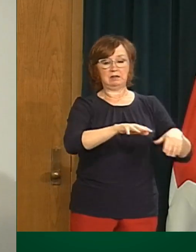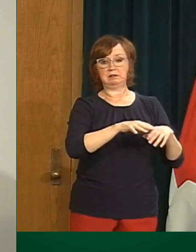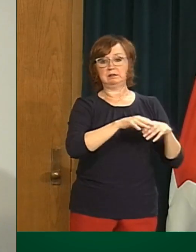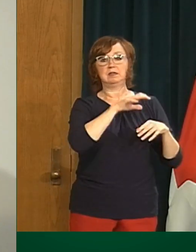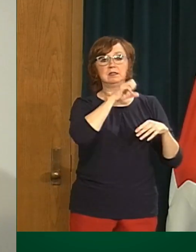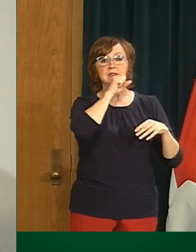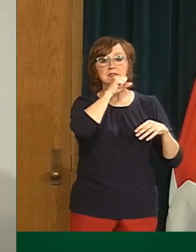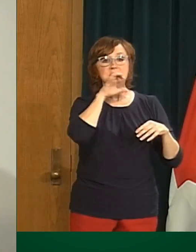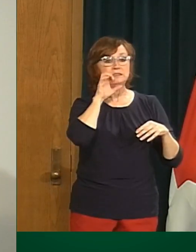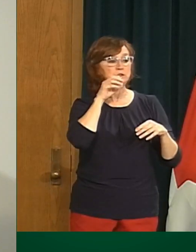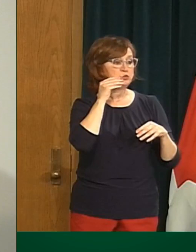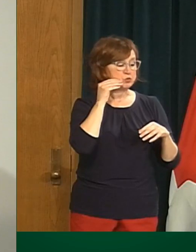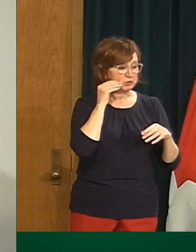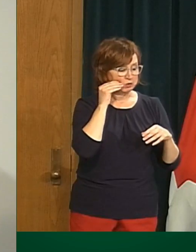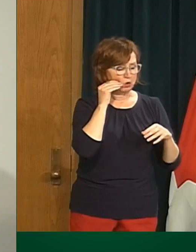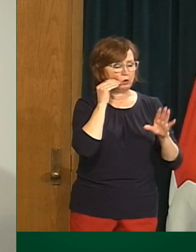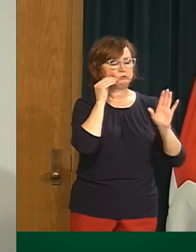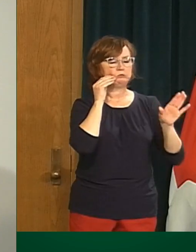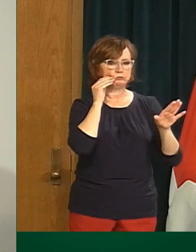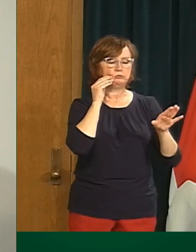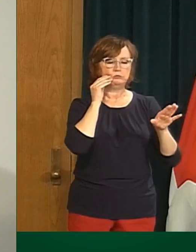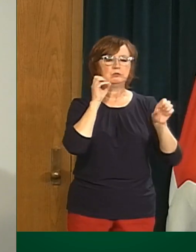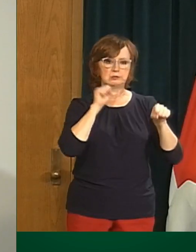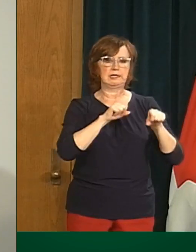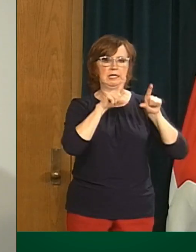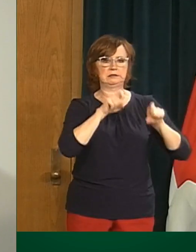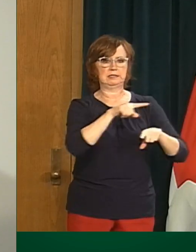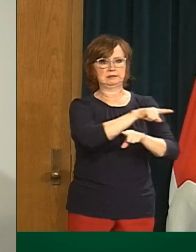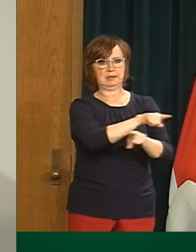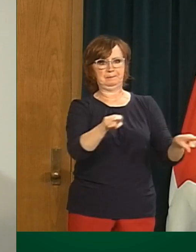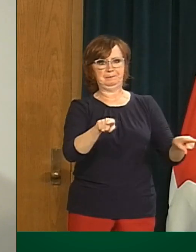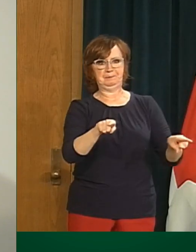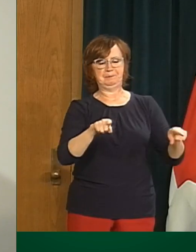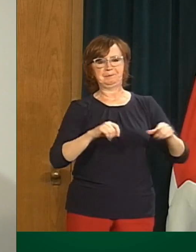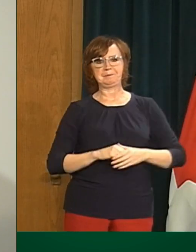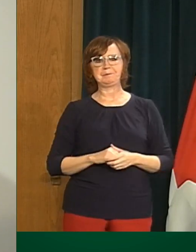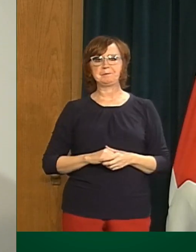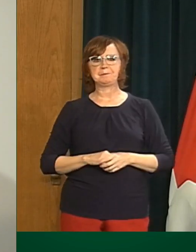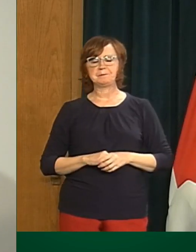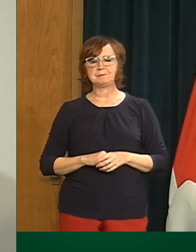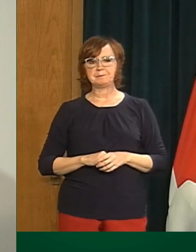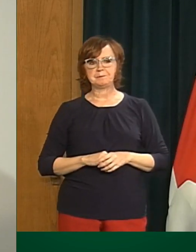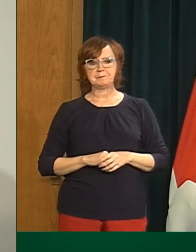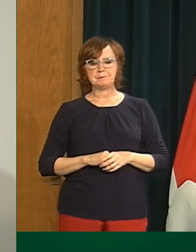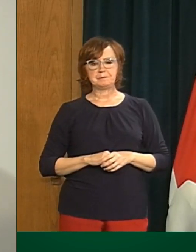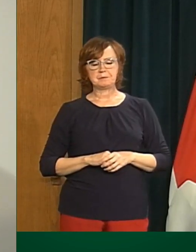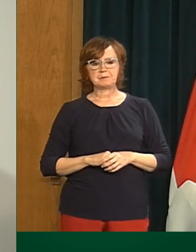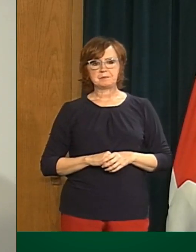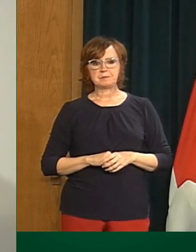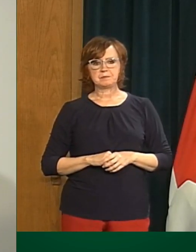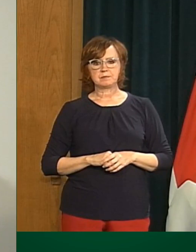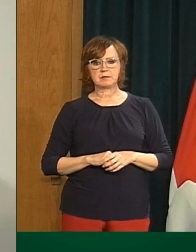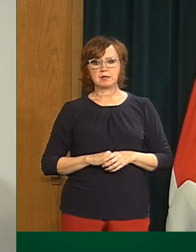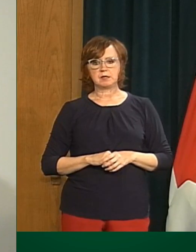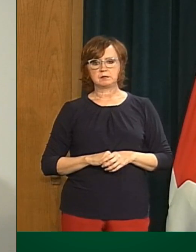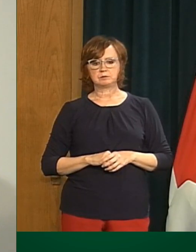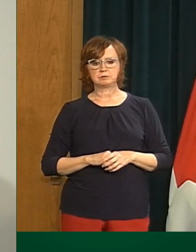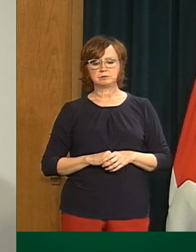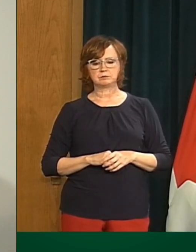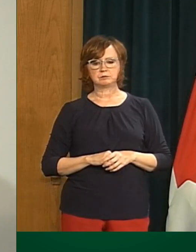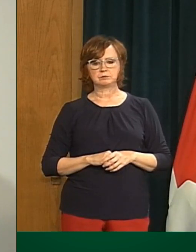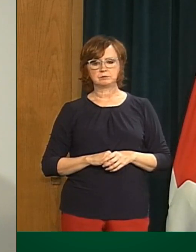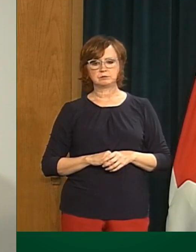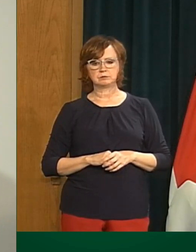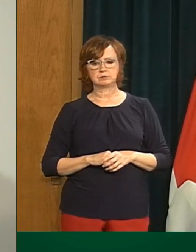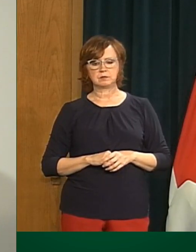that they're investigating, they can certainly expand testing to contacts who may have very mild symptoms, who may not otherwise have themselves thought of